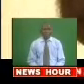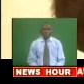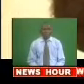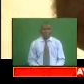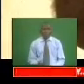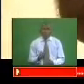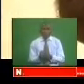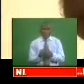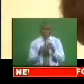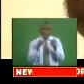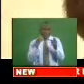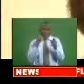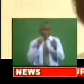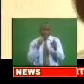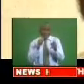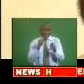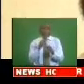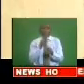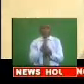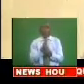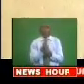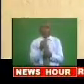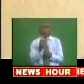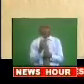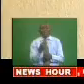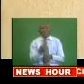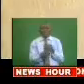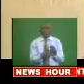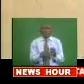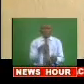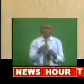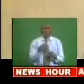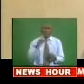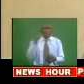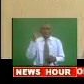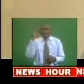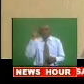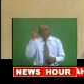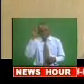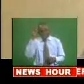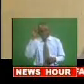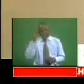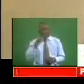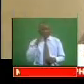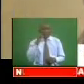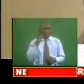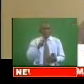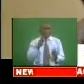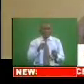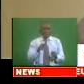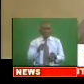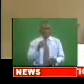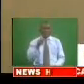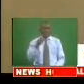This is Christy Senabe, a two-year-old girl suffering from hydrocephalus, popularly known as Asram by the